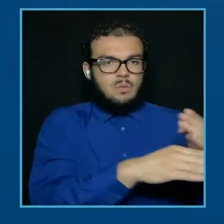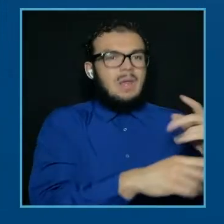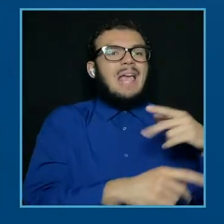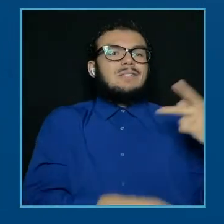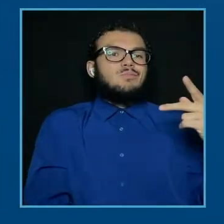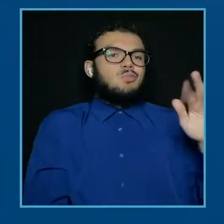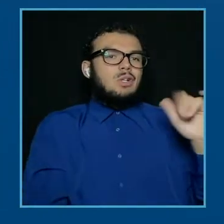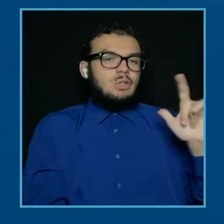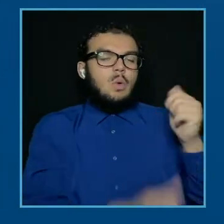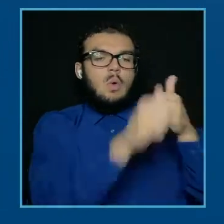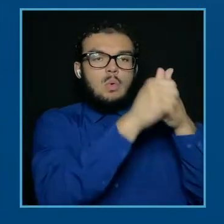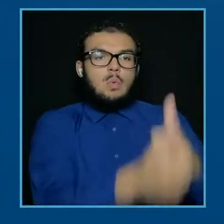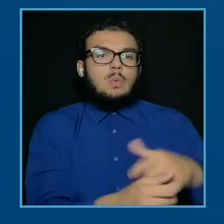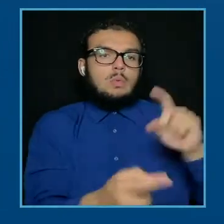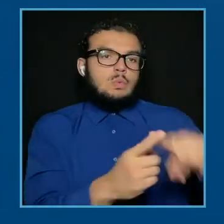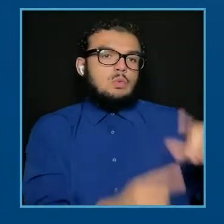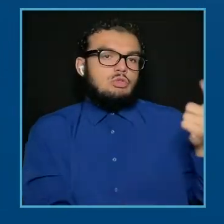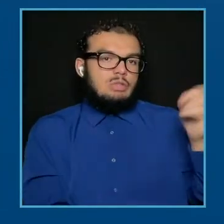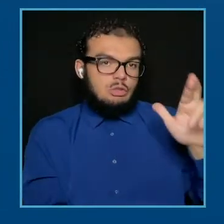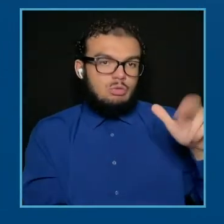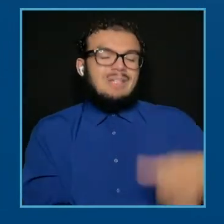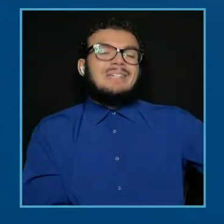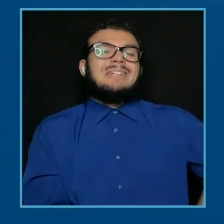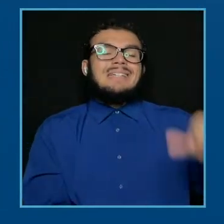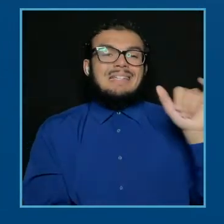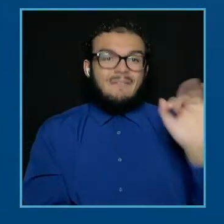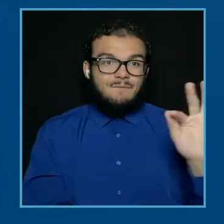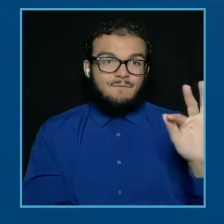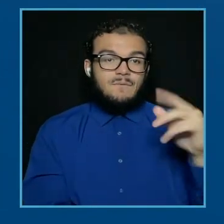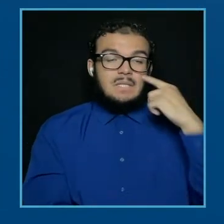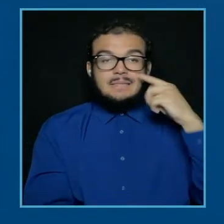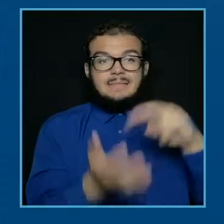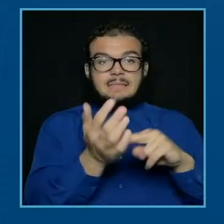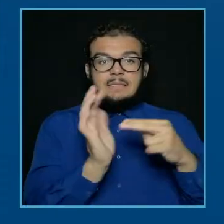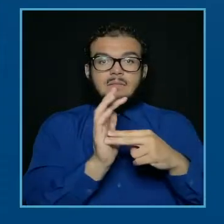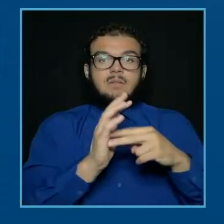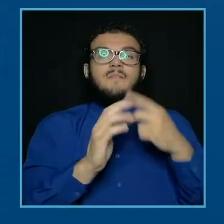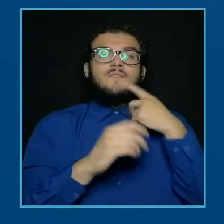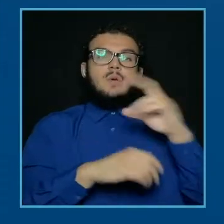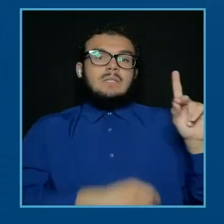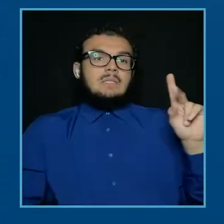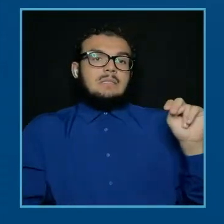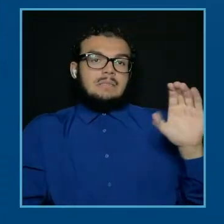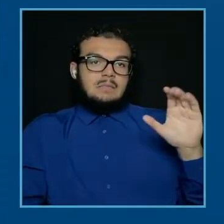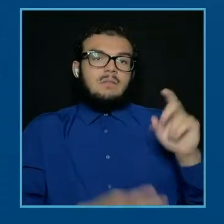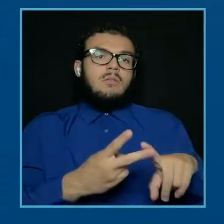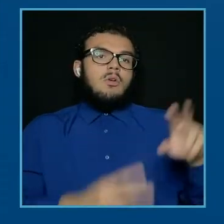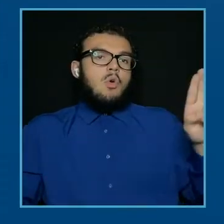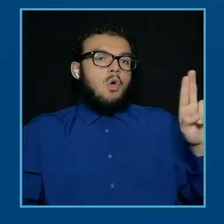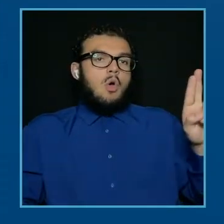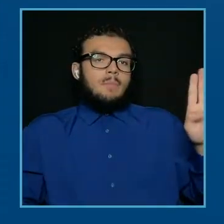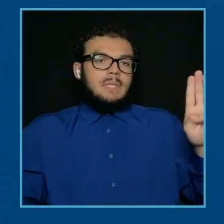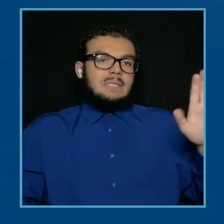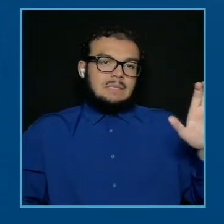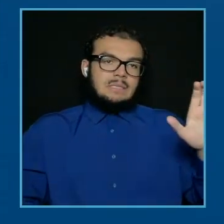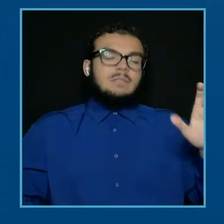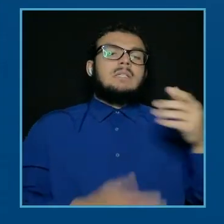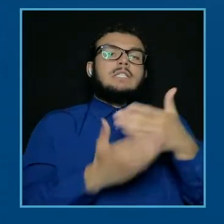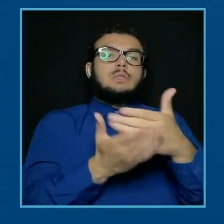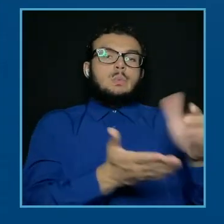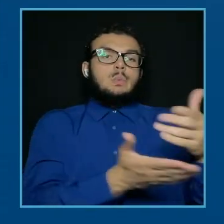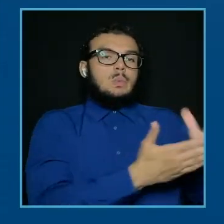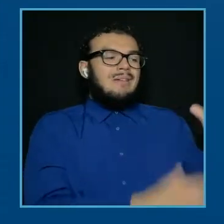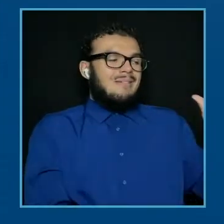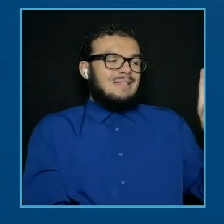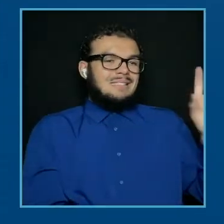according to gender. If it was the intent of the DNC and the RBC to exclude the ASDC